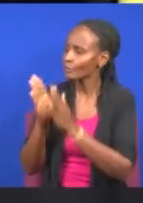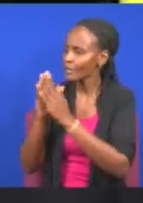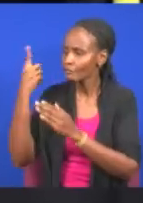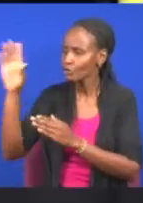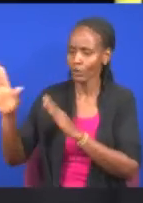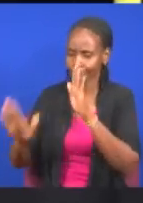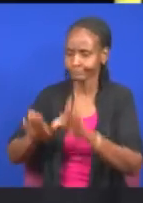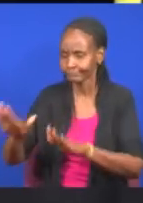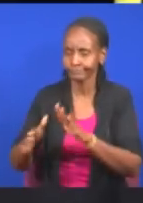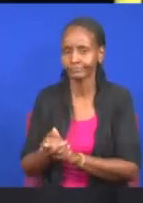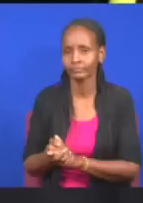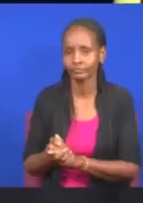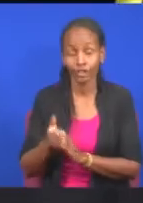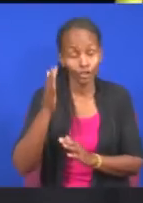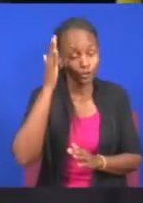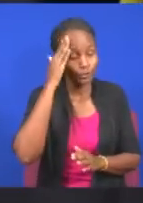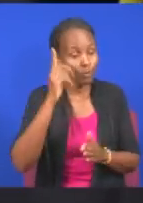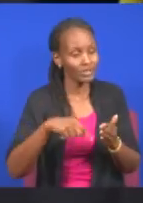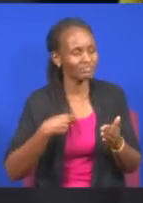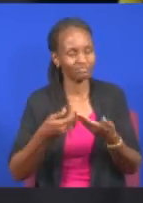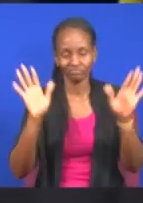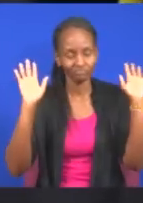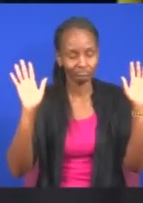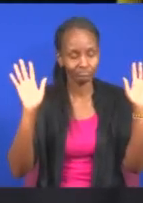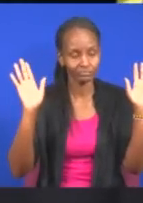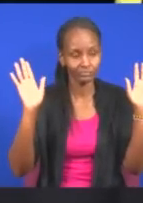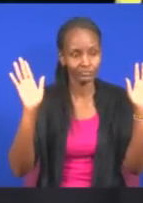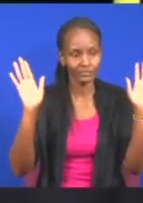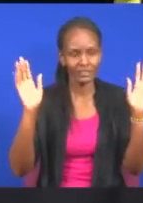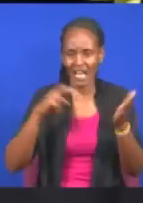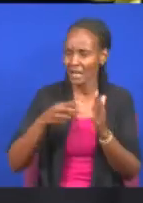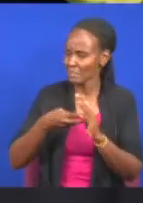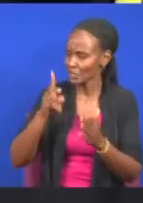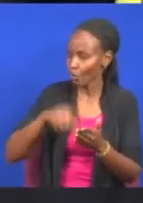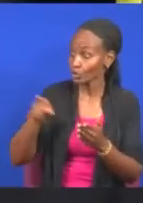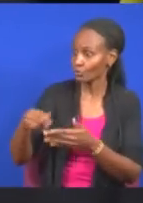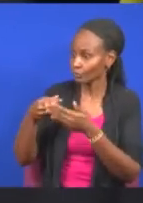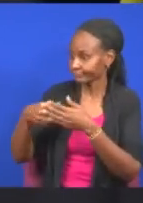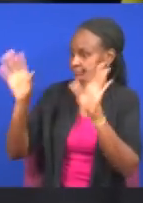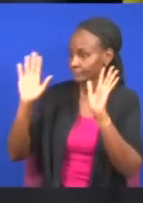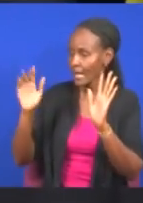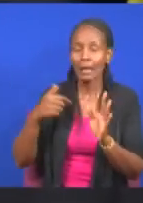bike? You know what? What? Me, I've given up. What do you mean you've given up? I've been